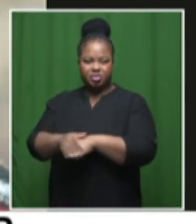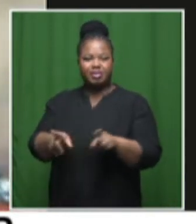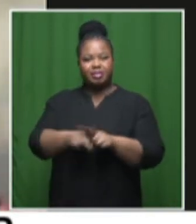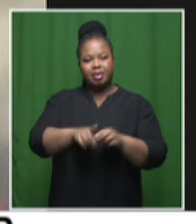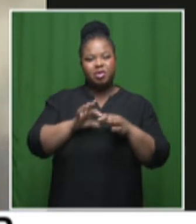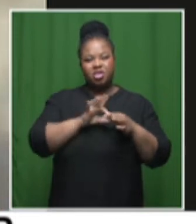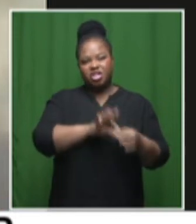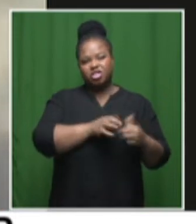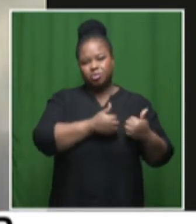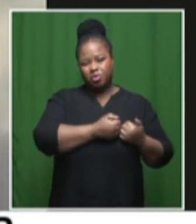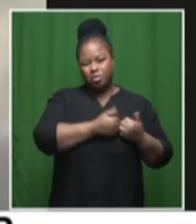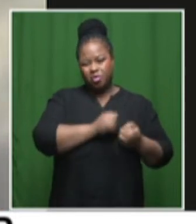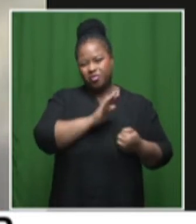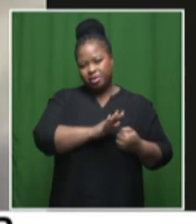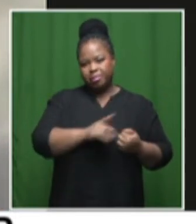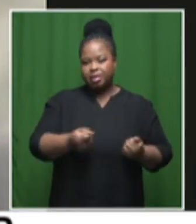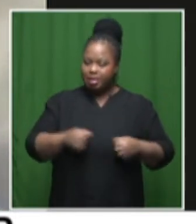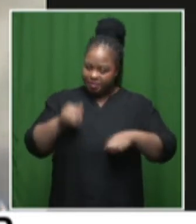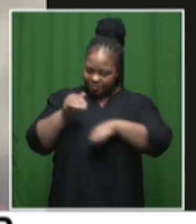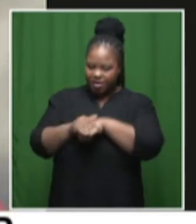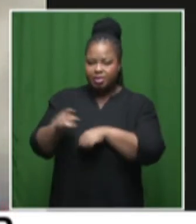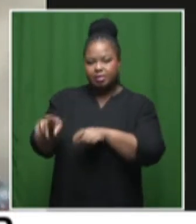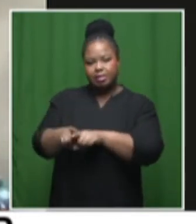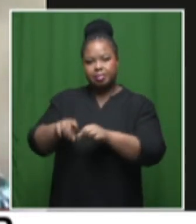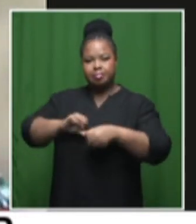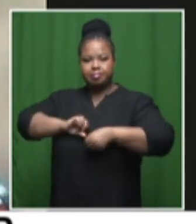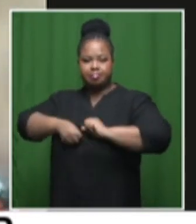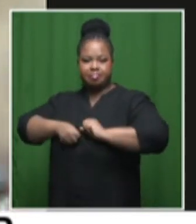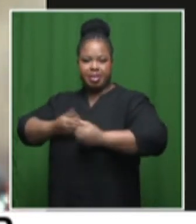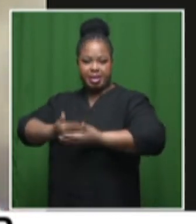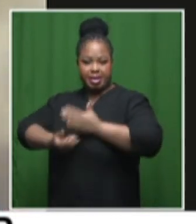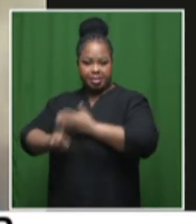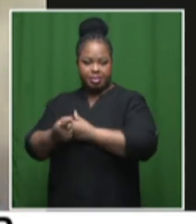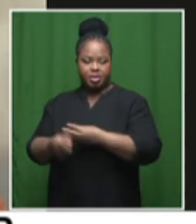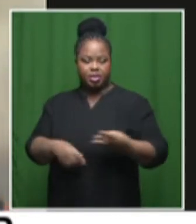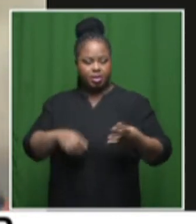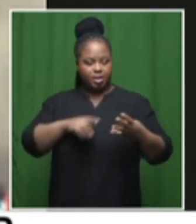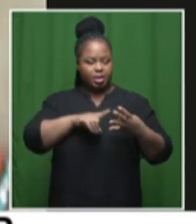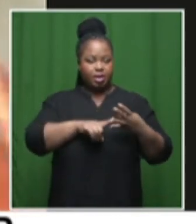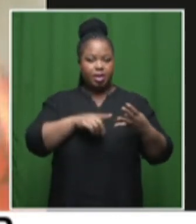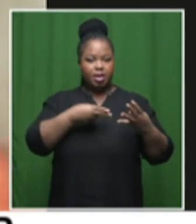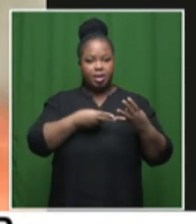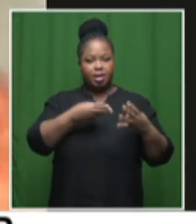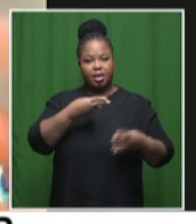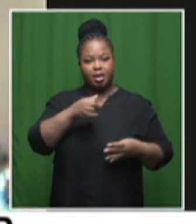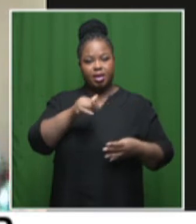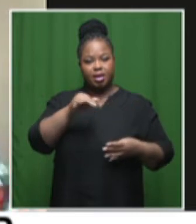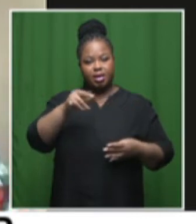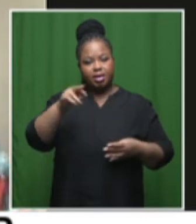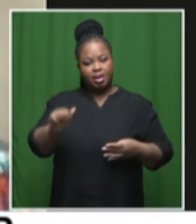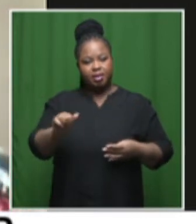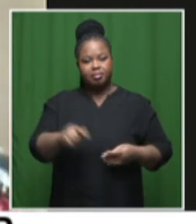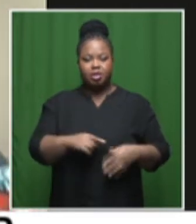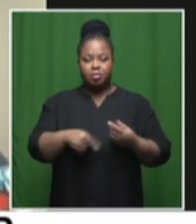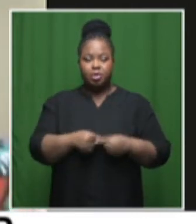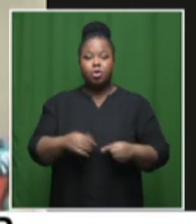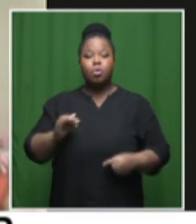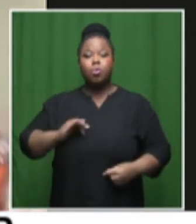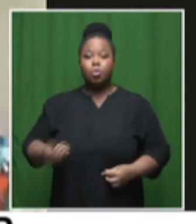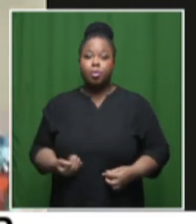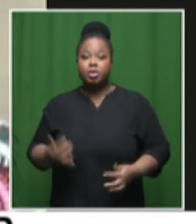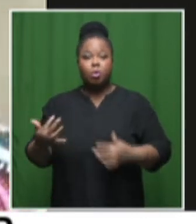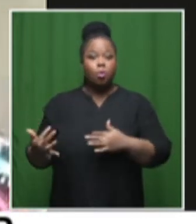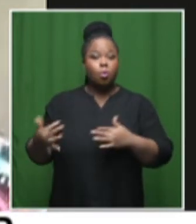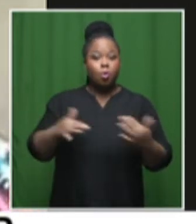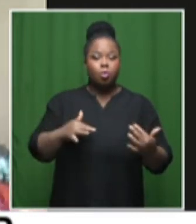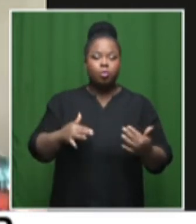relationship. And so then you look at Helena Uambembe's work, and her work speaks to women and war, and the role that